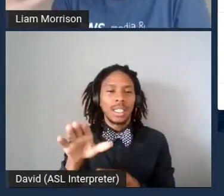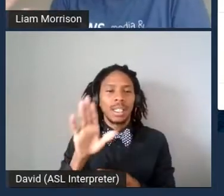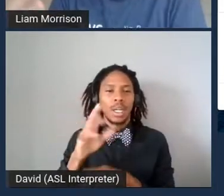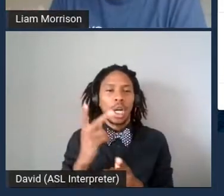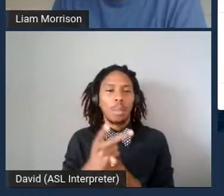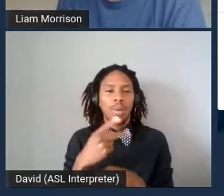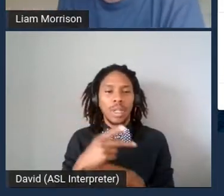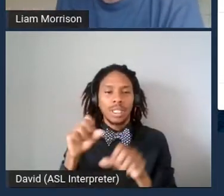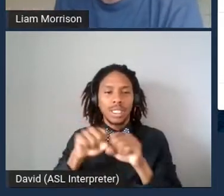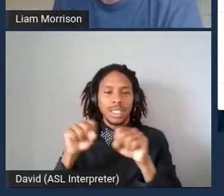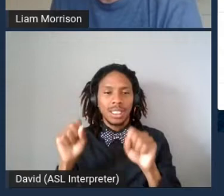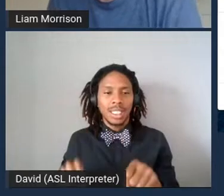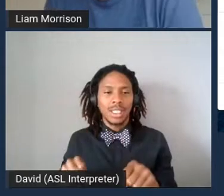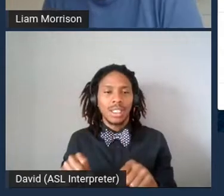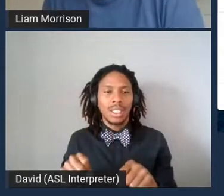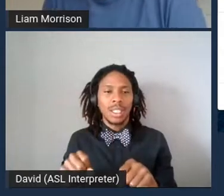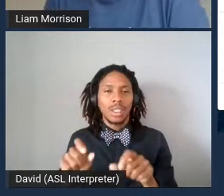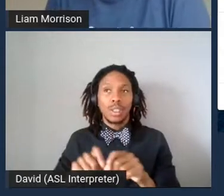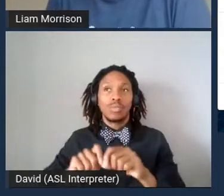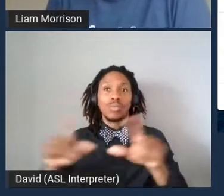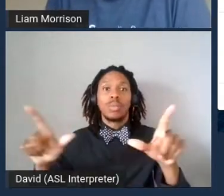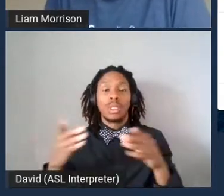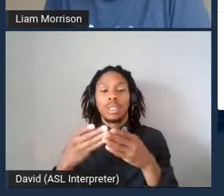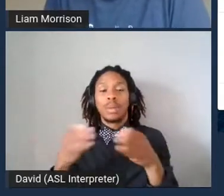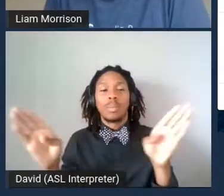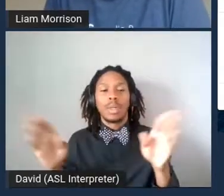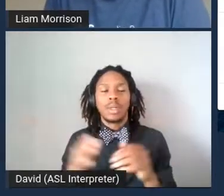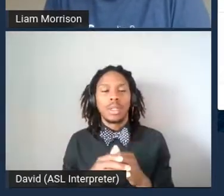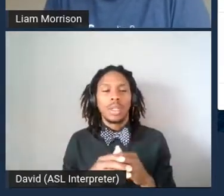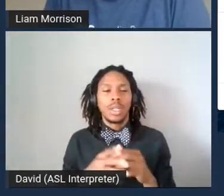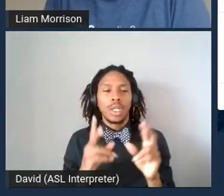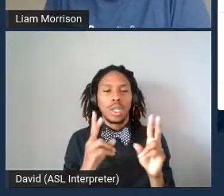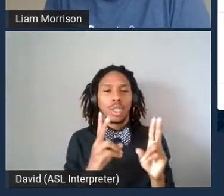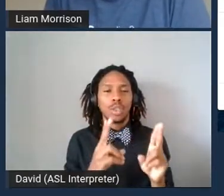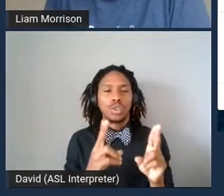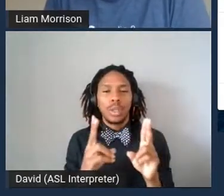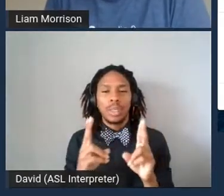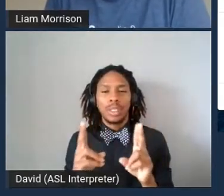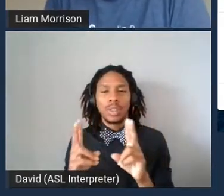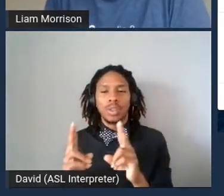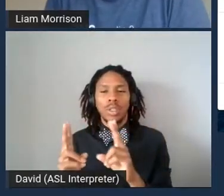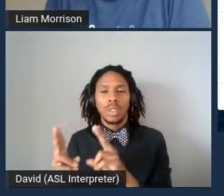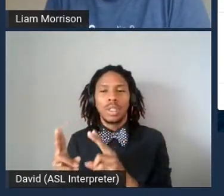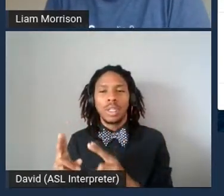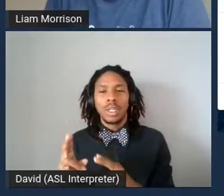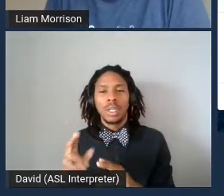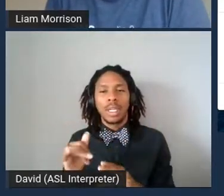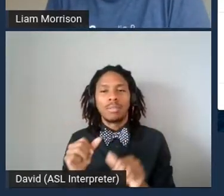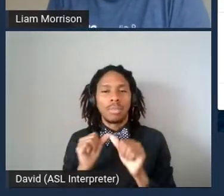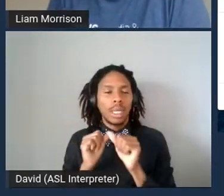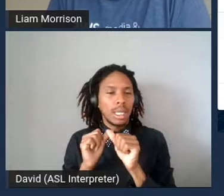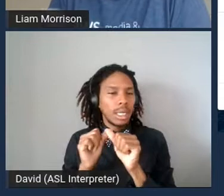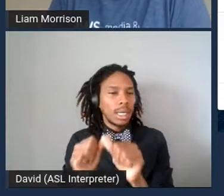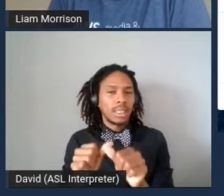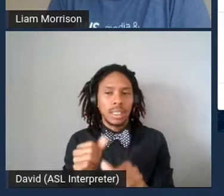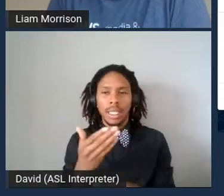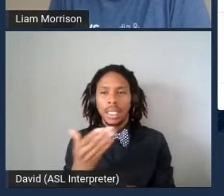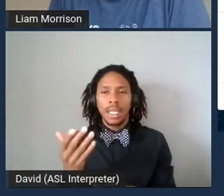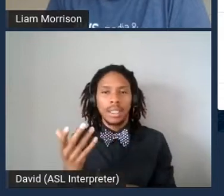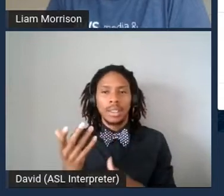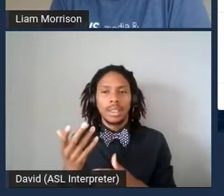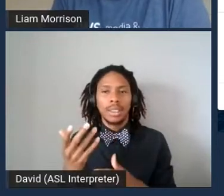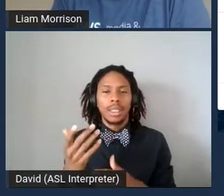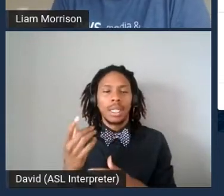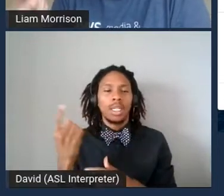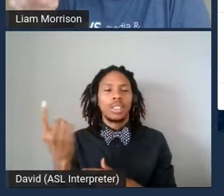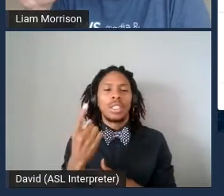production system to go out to the public. Right. So trimming off of these is a constant thing that somebody is